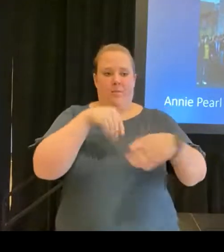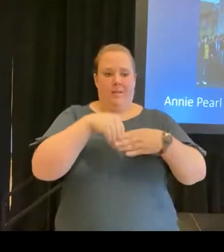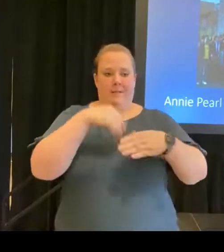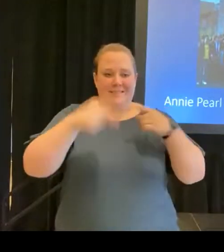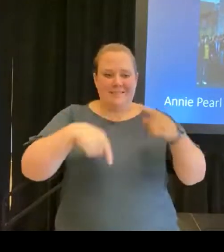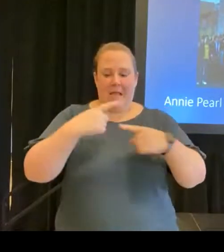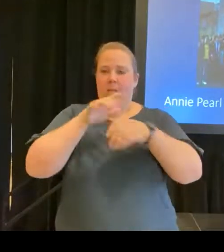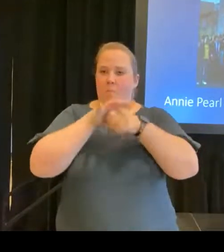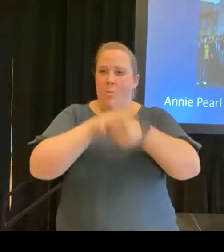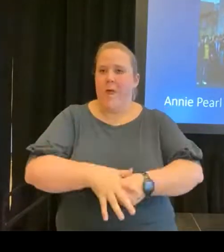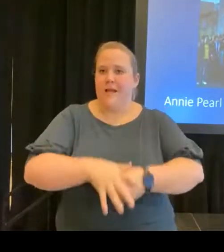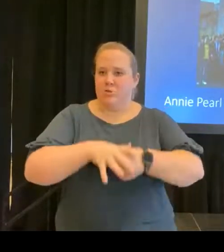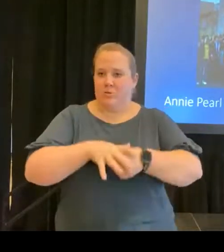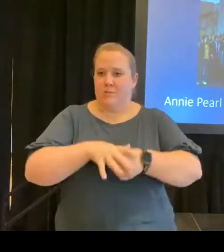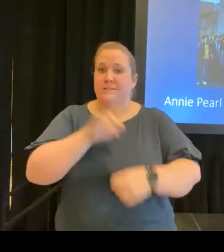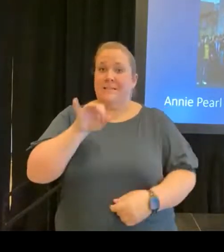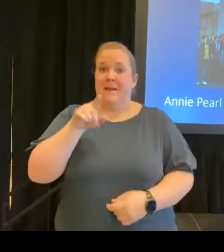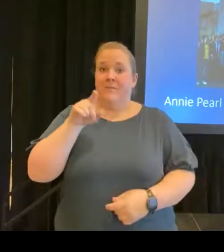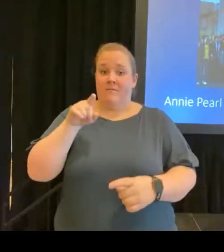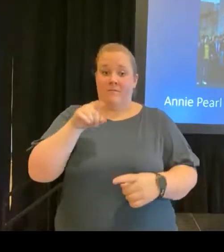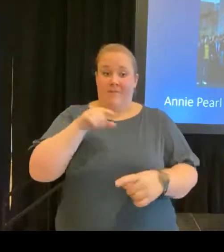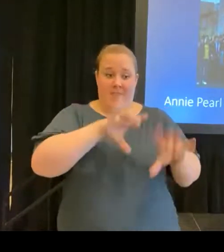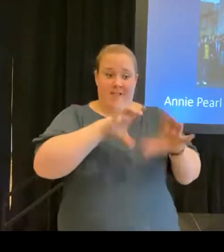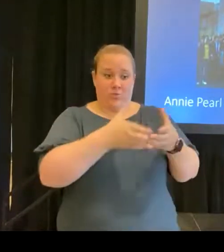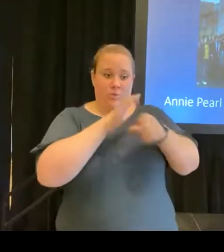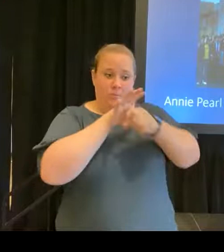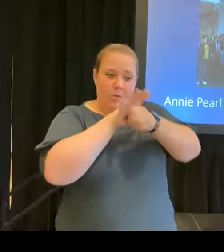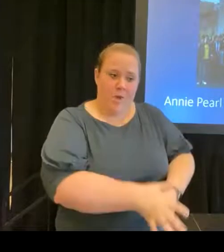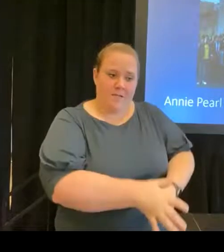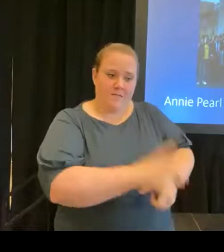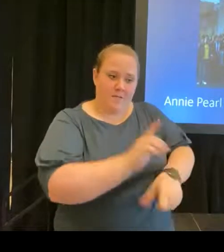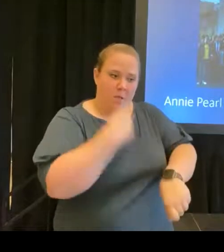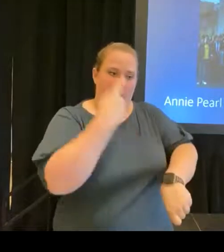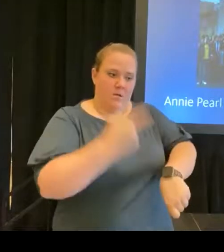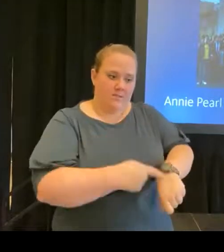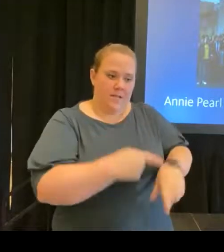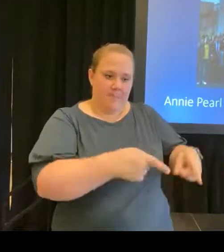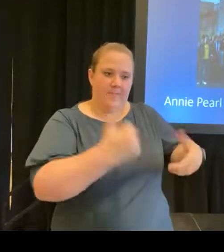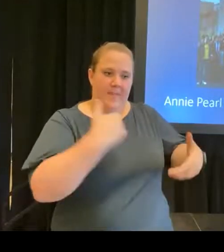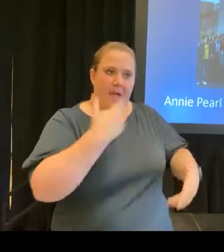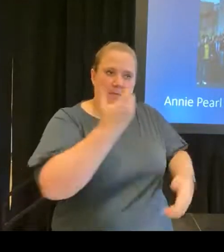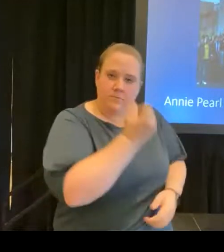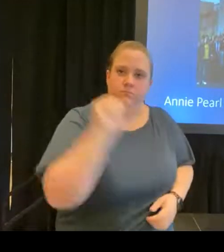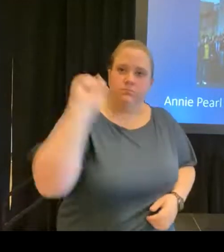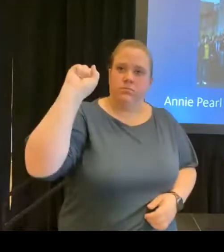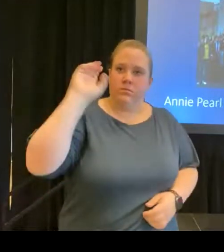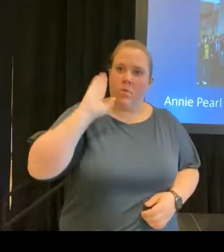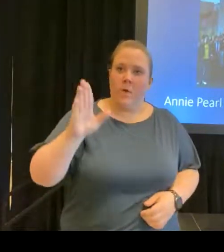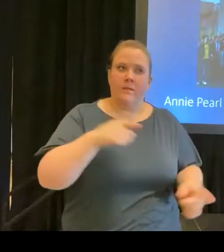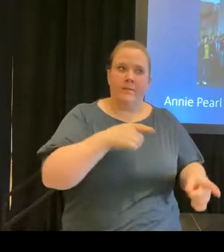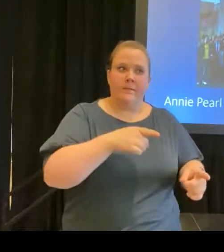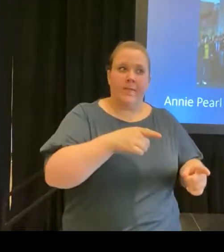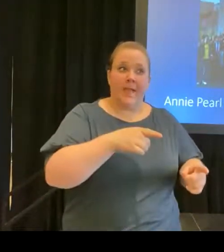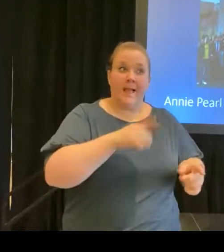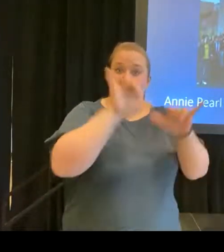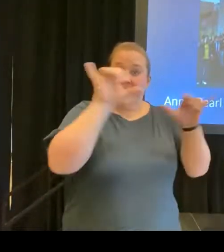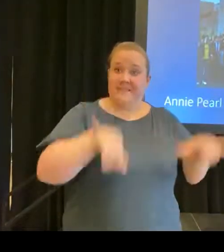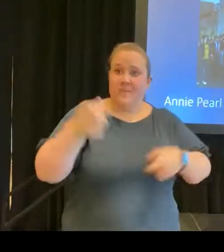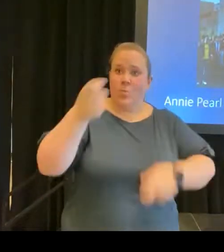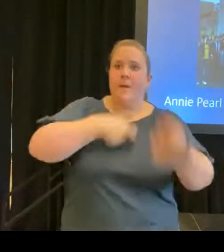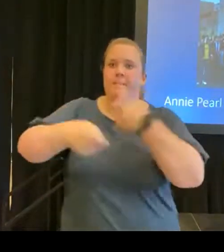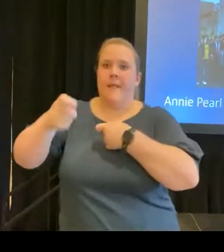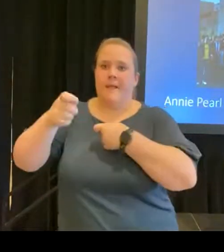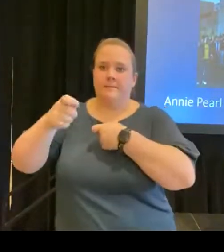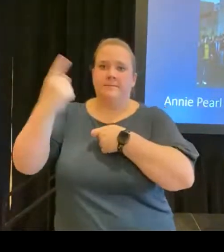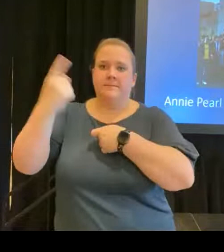of oppression, where if you oppress a group of people for so long, they have a revolution and they replace the system with something